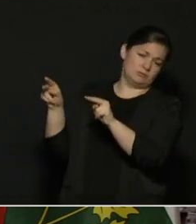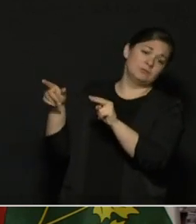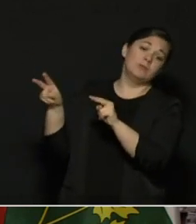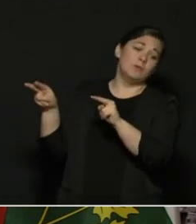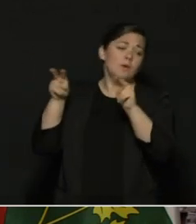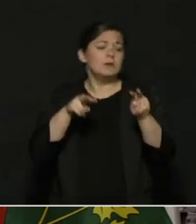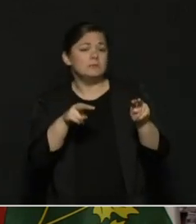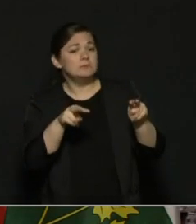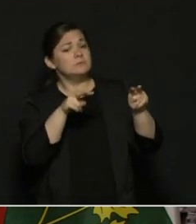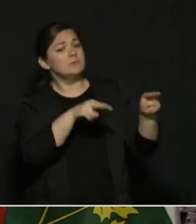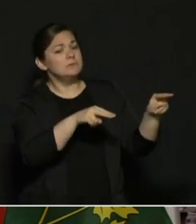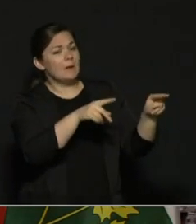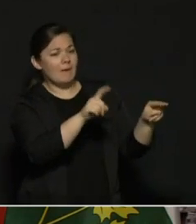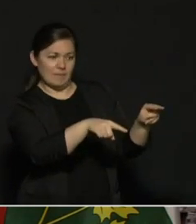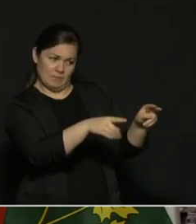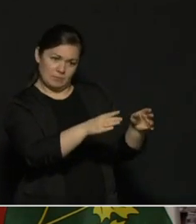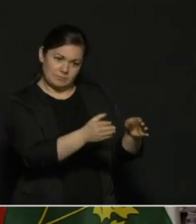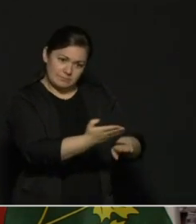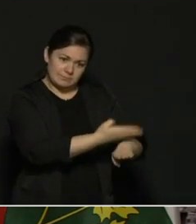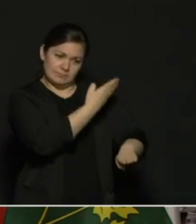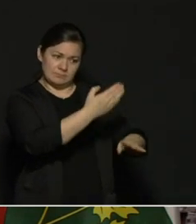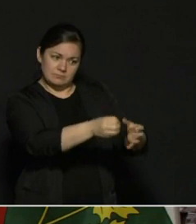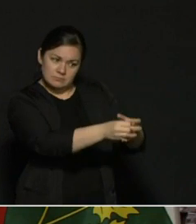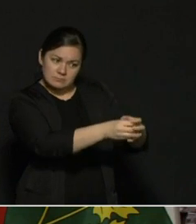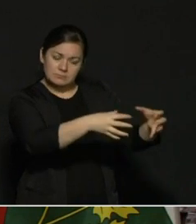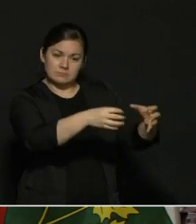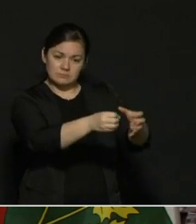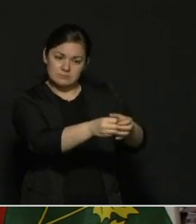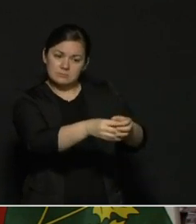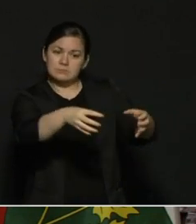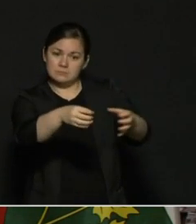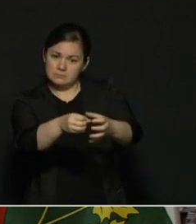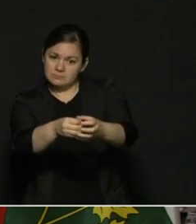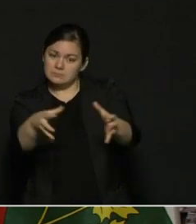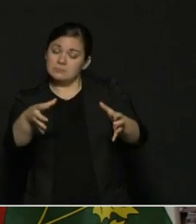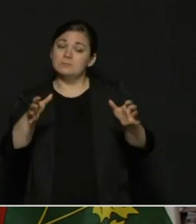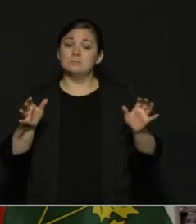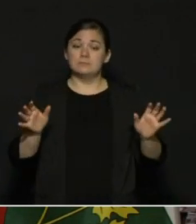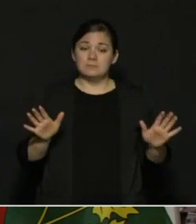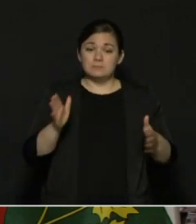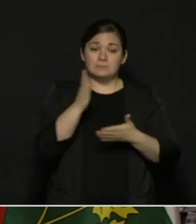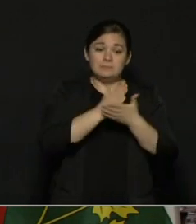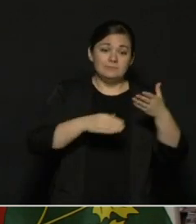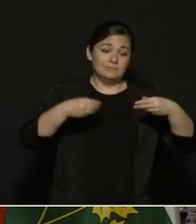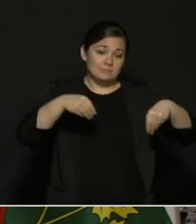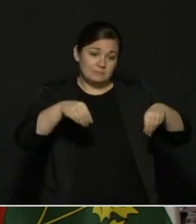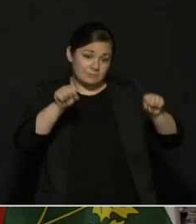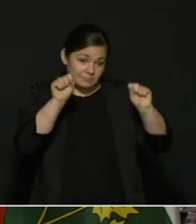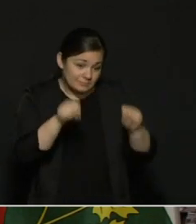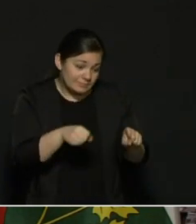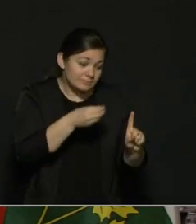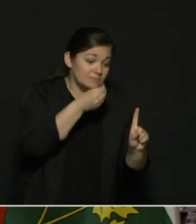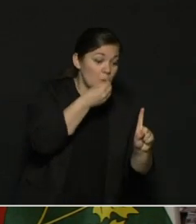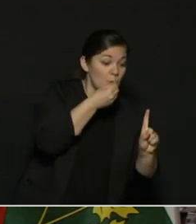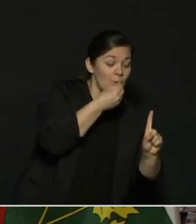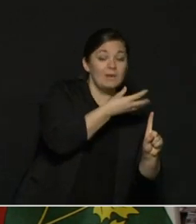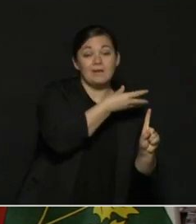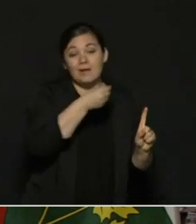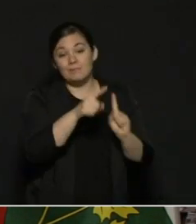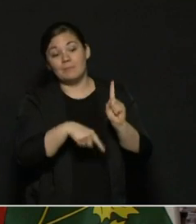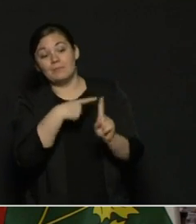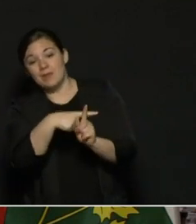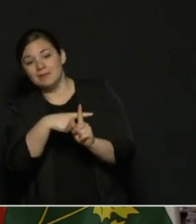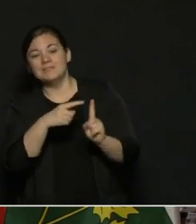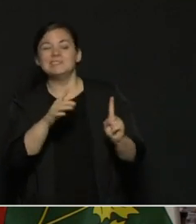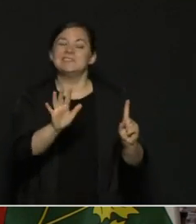as a result, I think there's always exceptions in different areas that sort of cross over, and how to mediate that and to look at what's fair and what's not